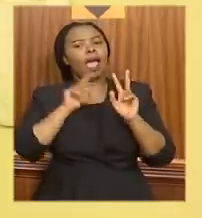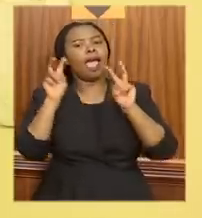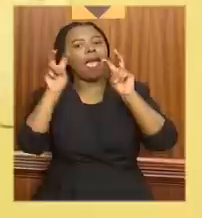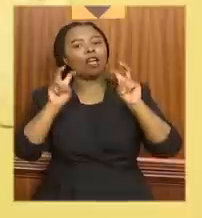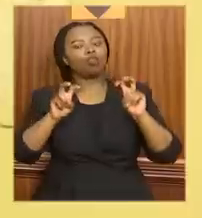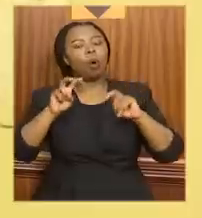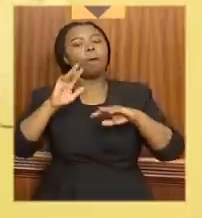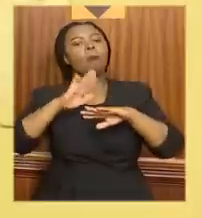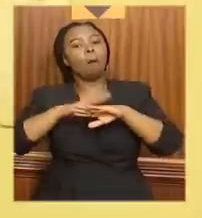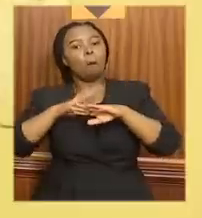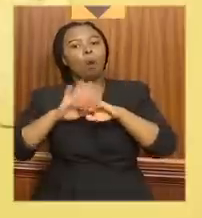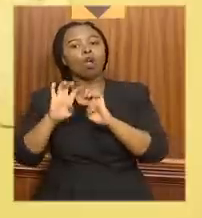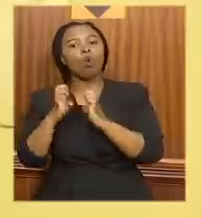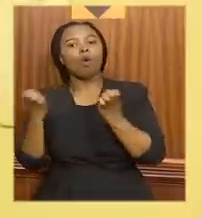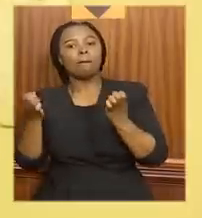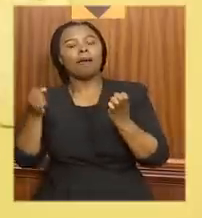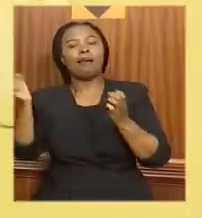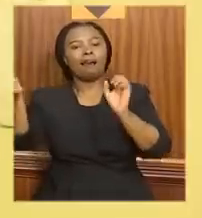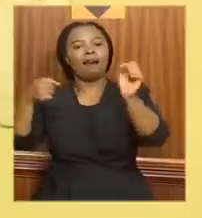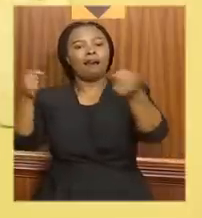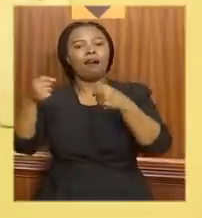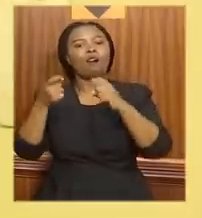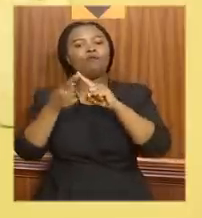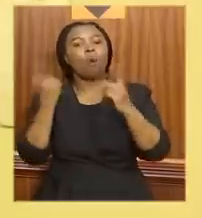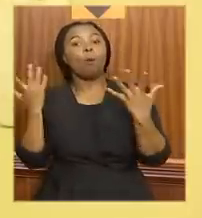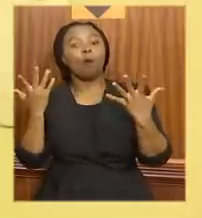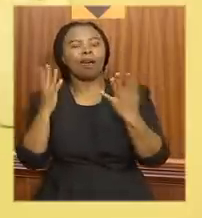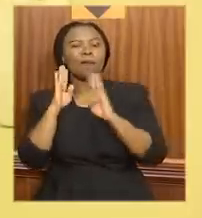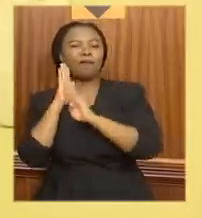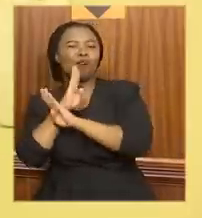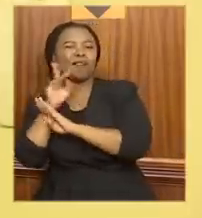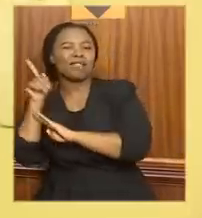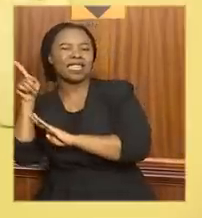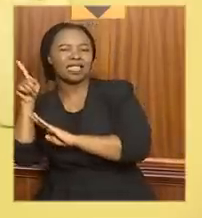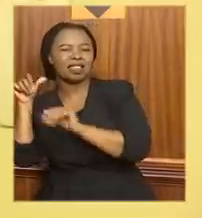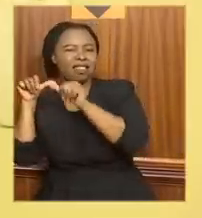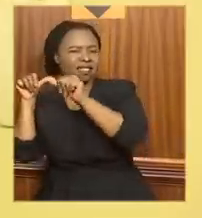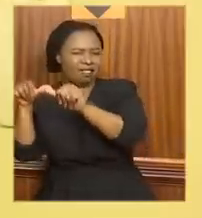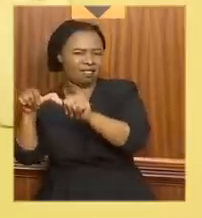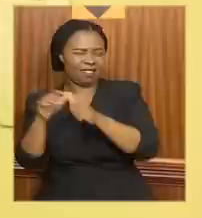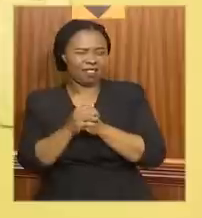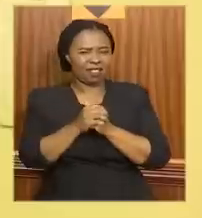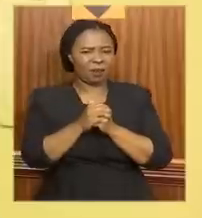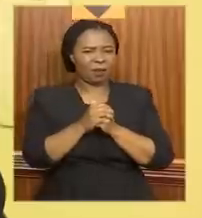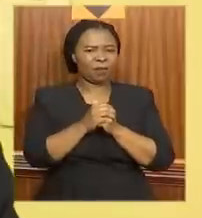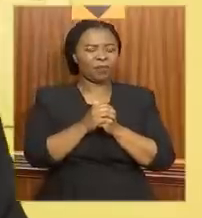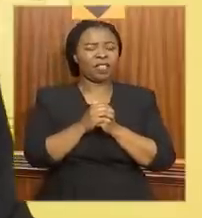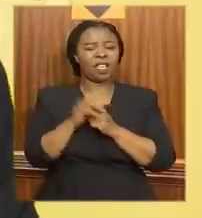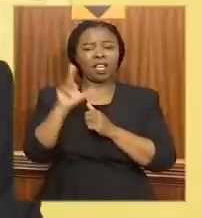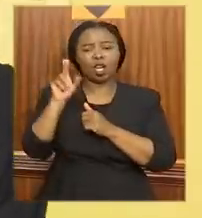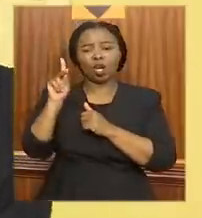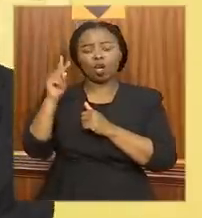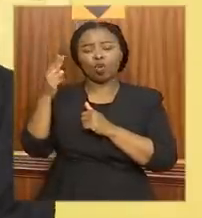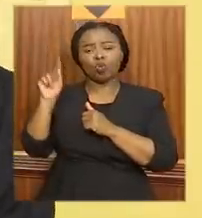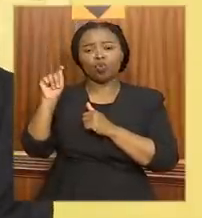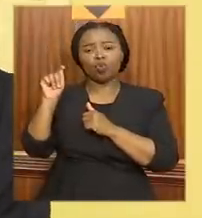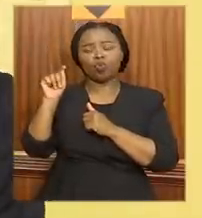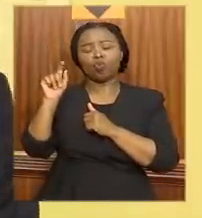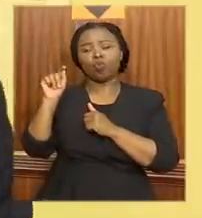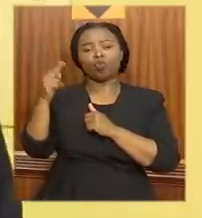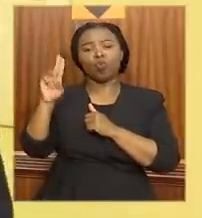hire equipment from private contractors. What is happening at Tutuka and other power